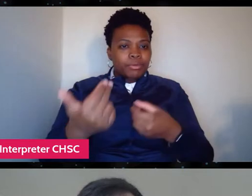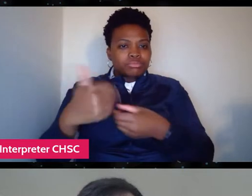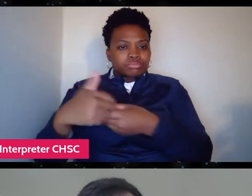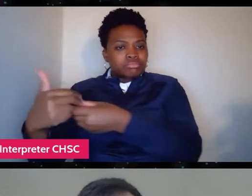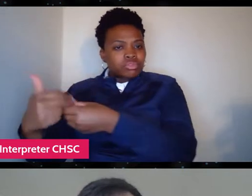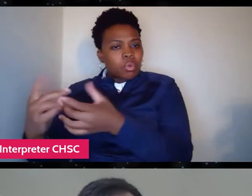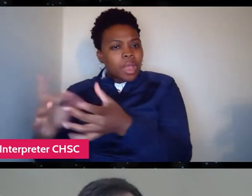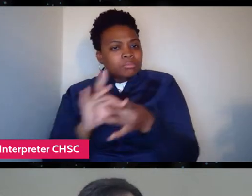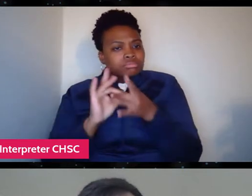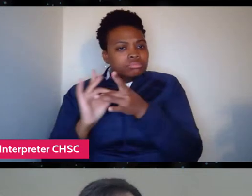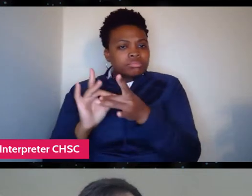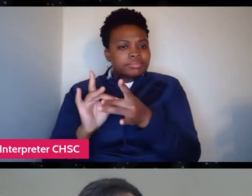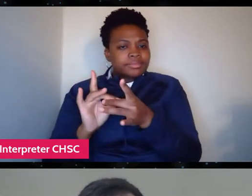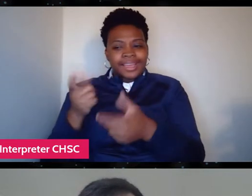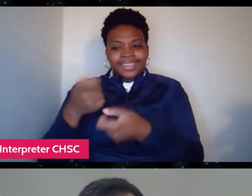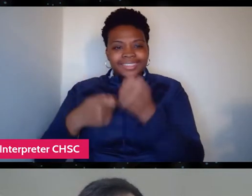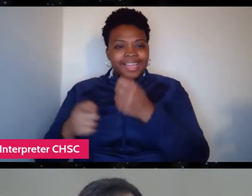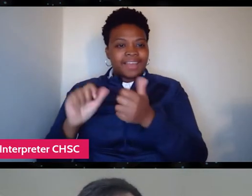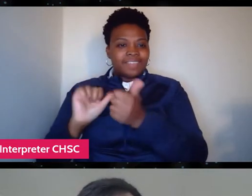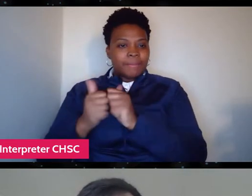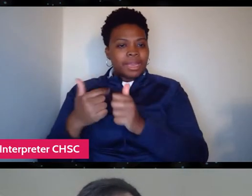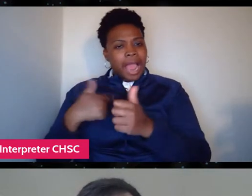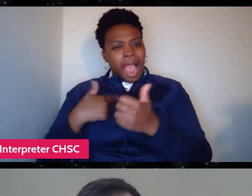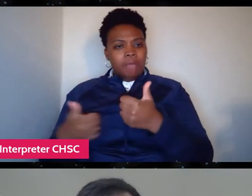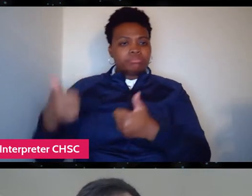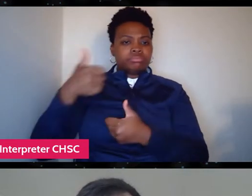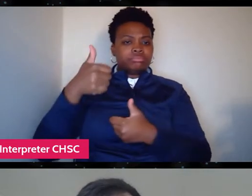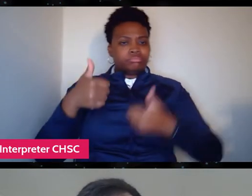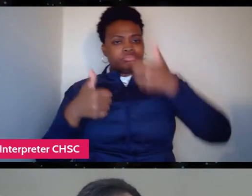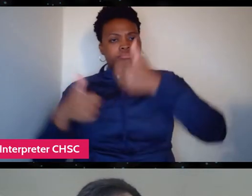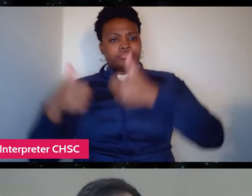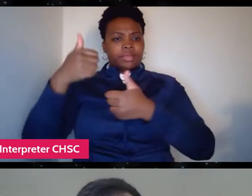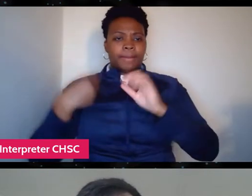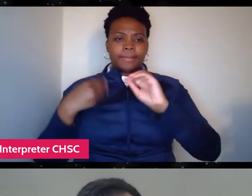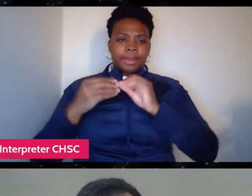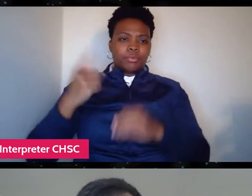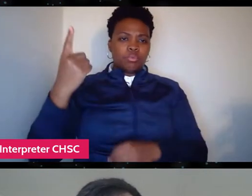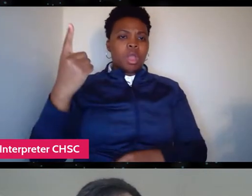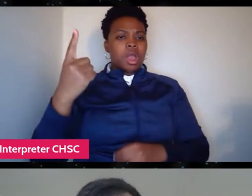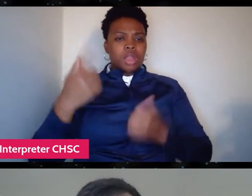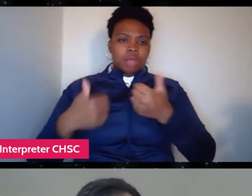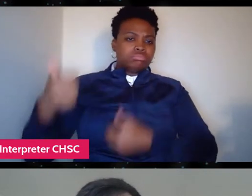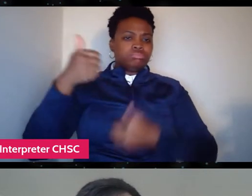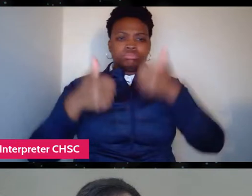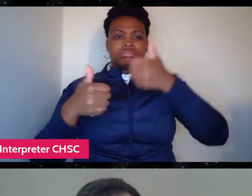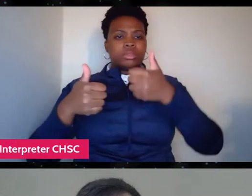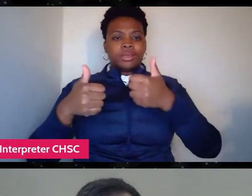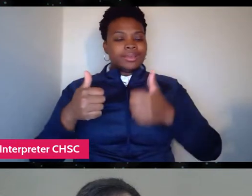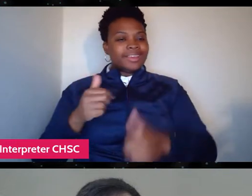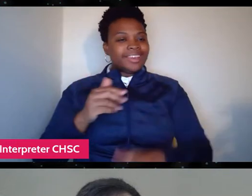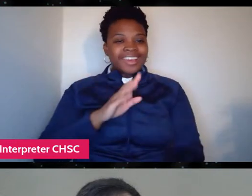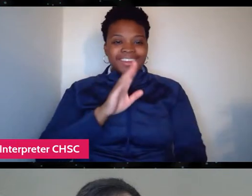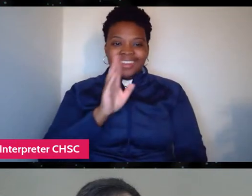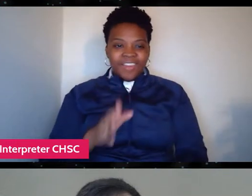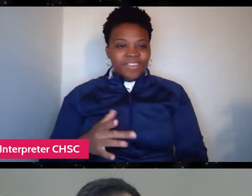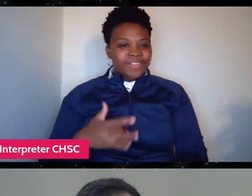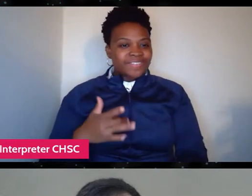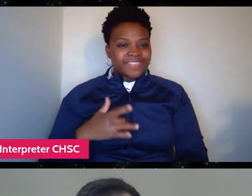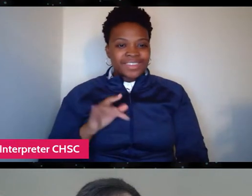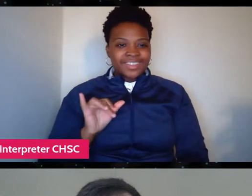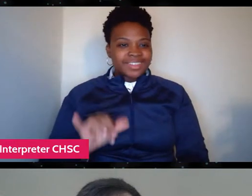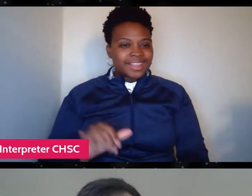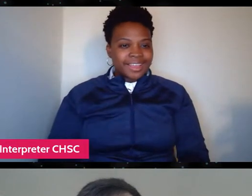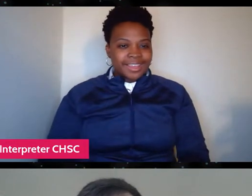competing in a way that, well, we're going to end up on top, you know, we're going to be number one. It never felt like that. And I feel like